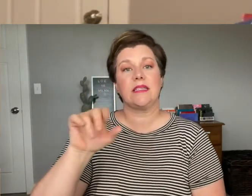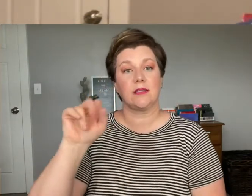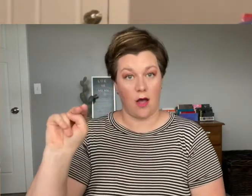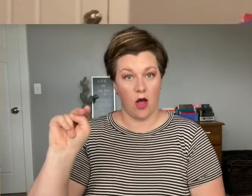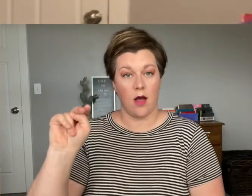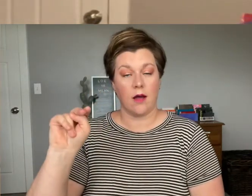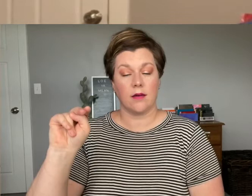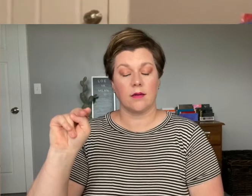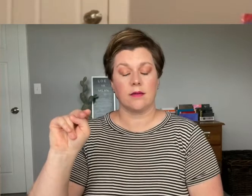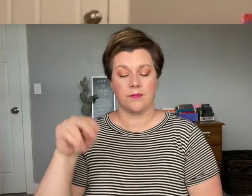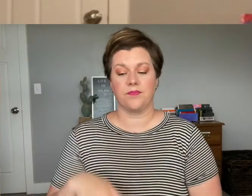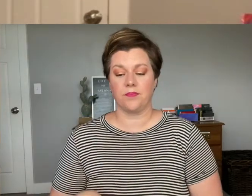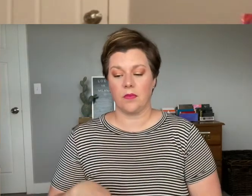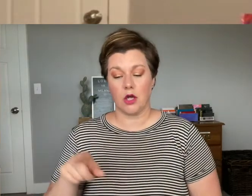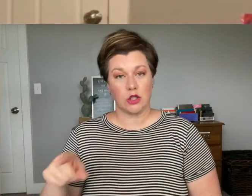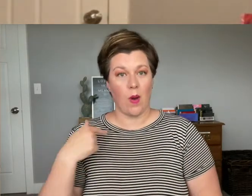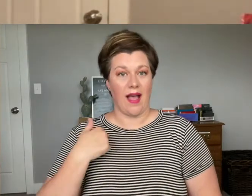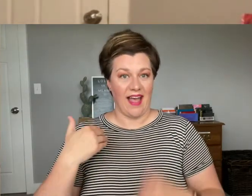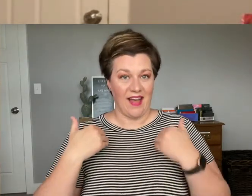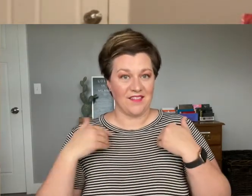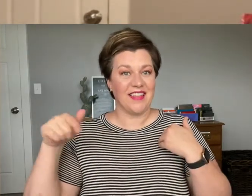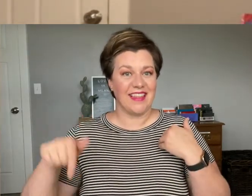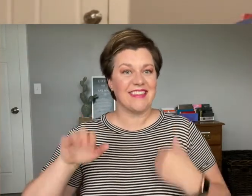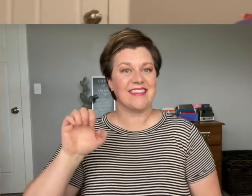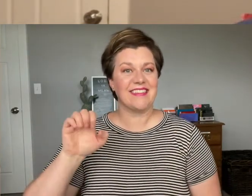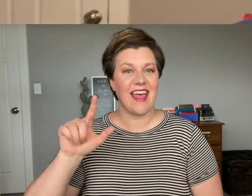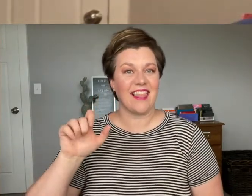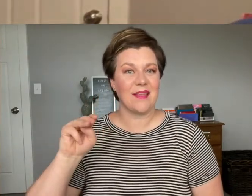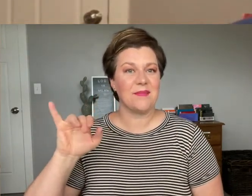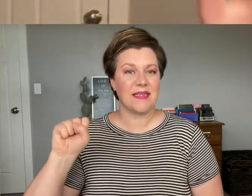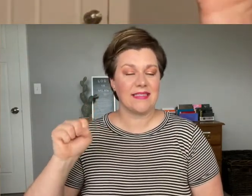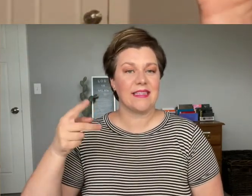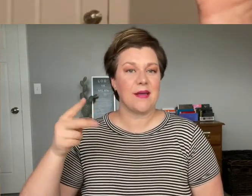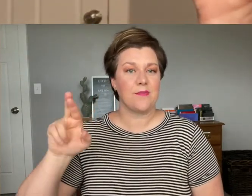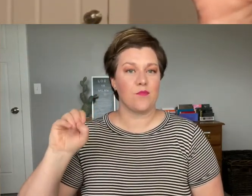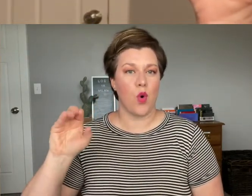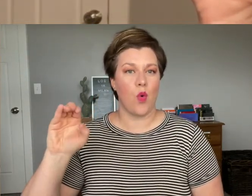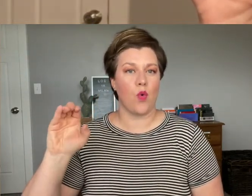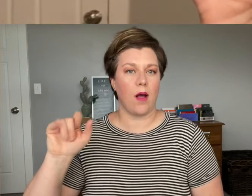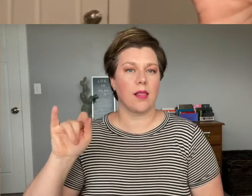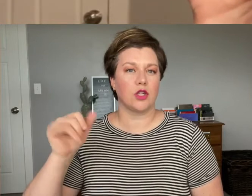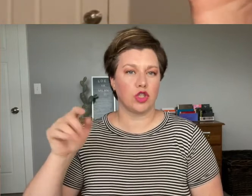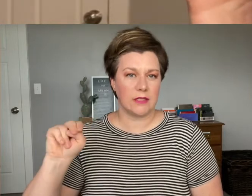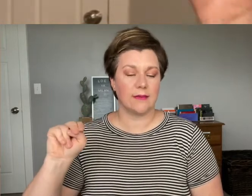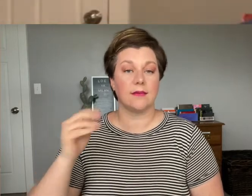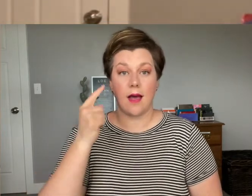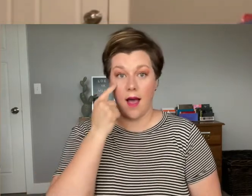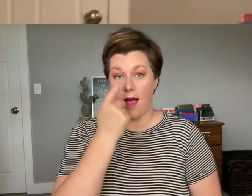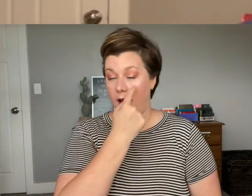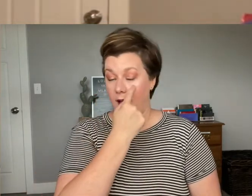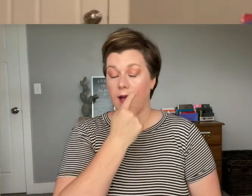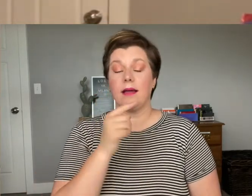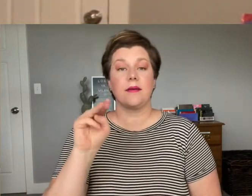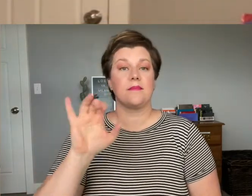out of the one that I typically use from Mucin, so I do have this Elemis Pro